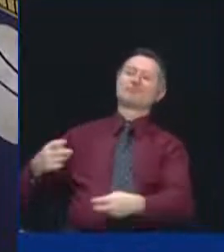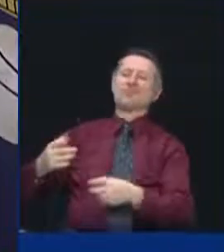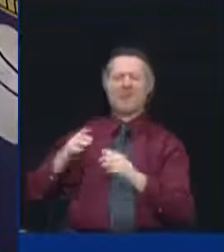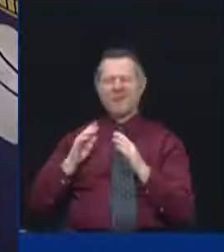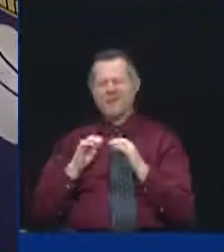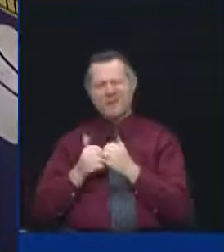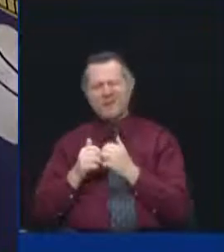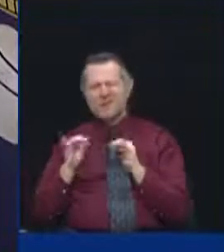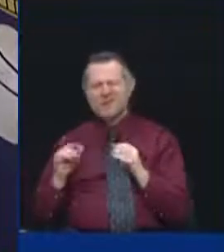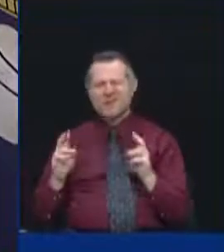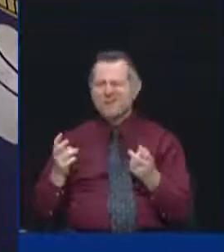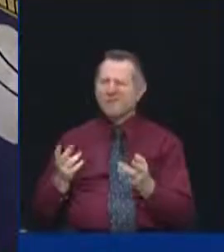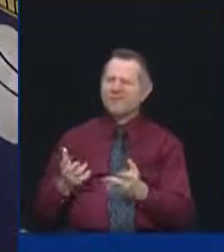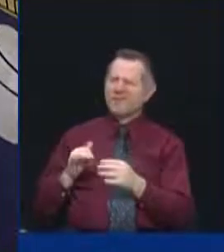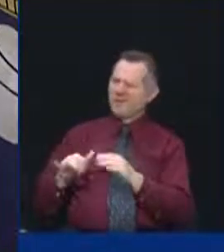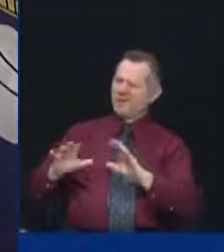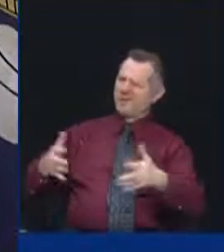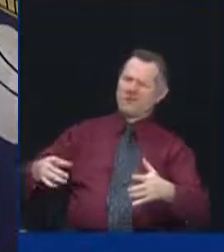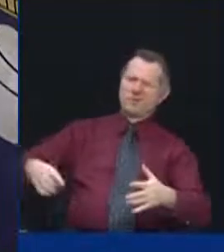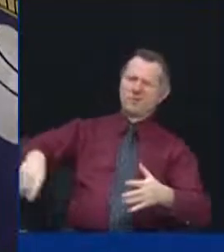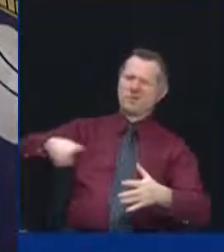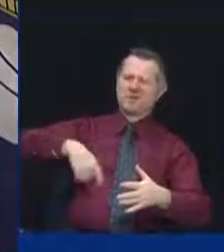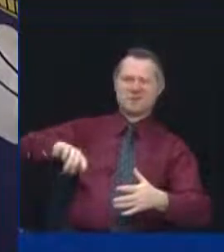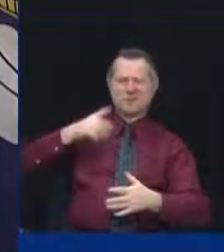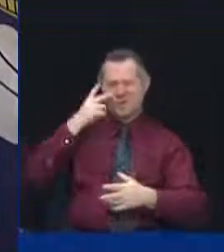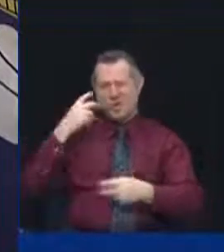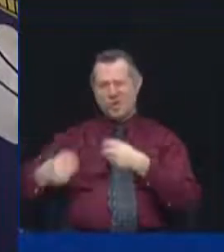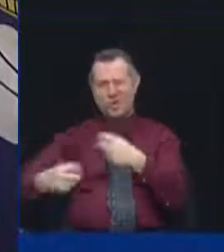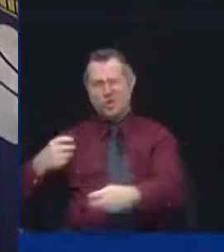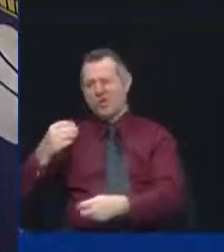collective, decide that this was okay?